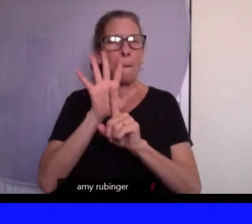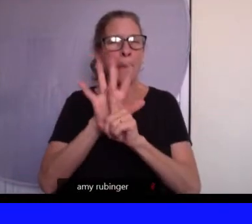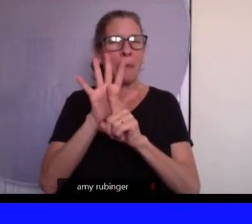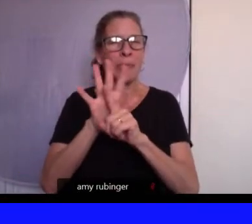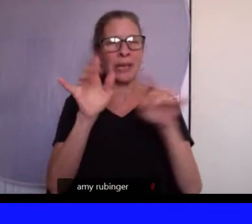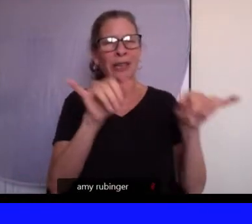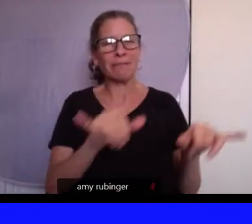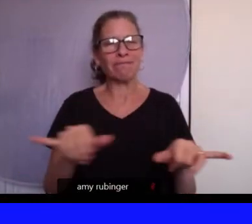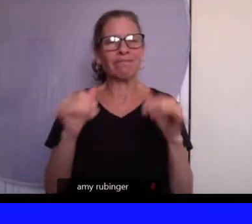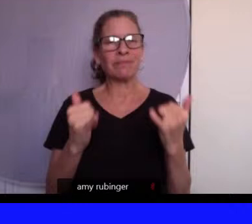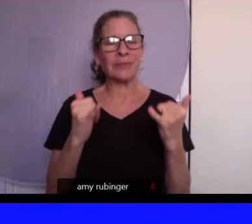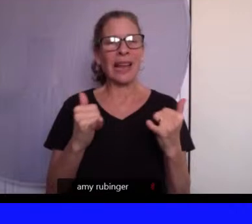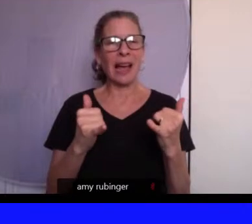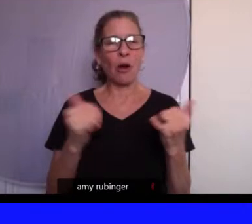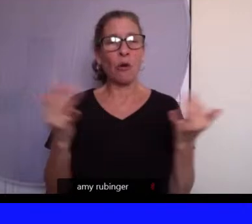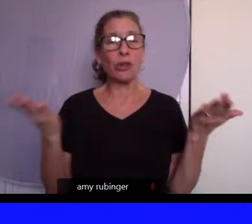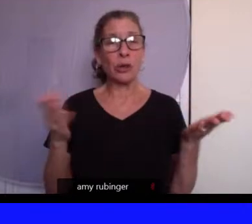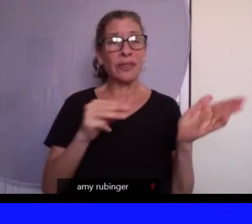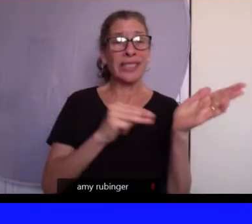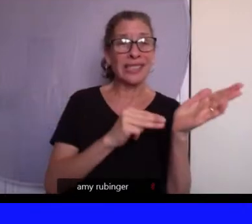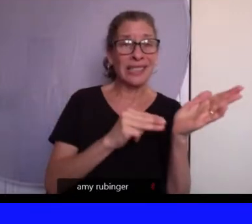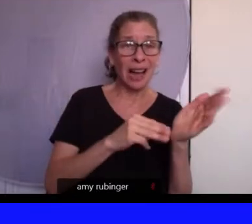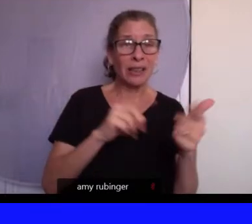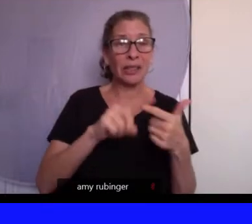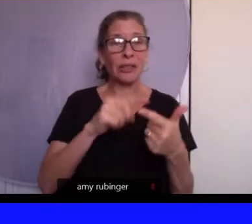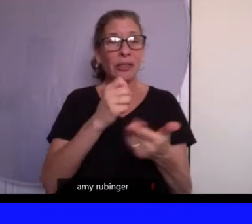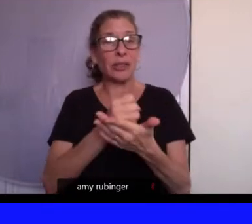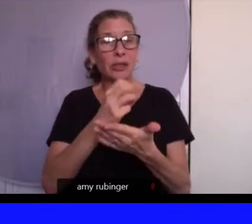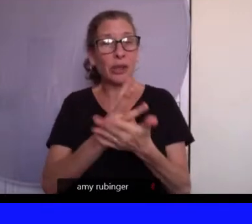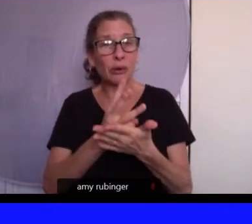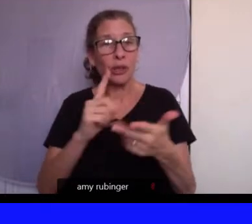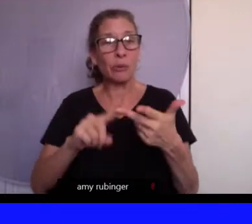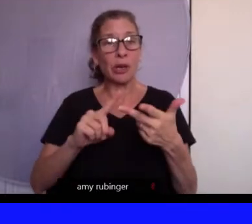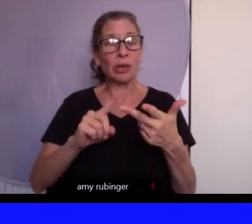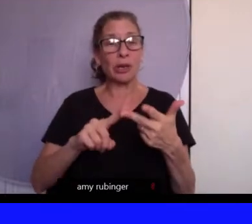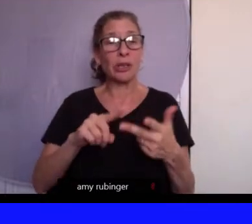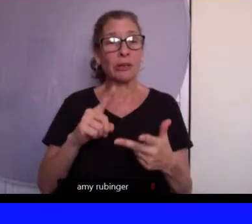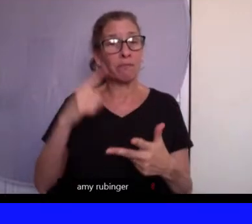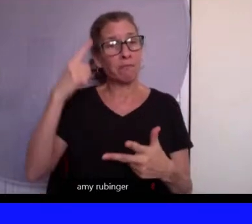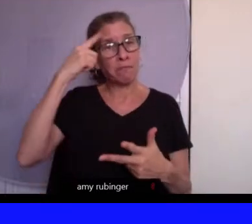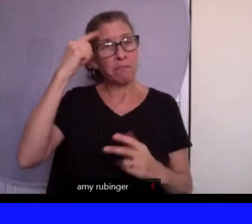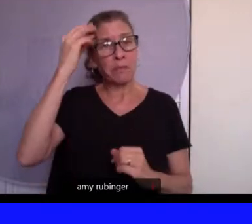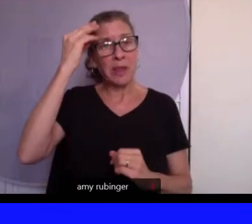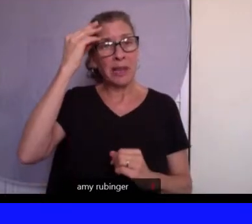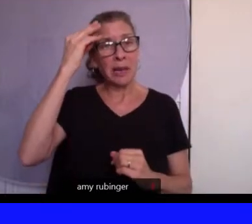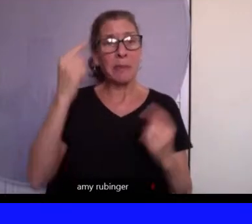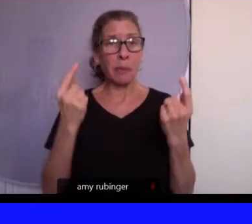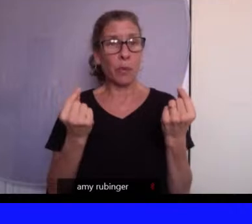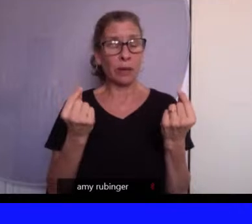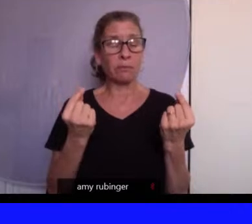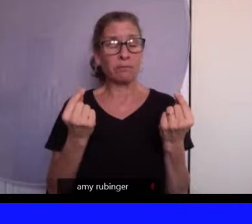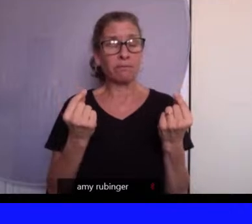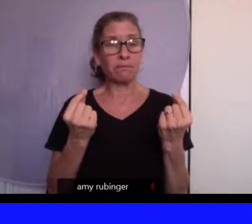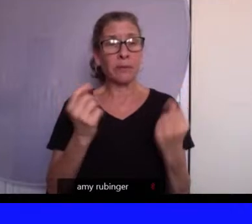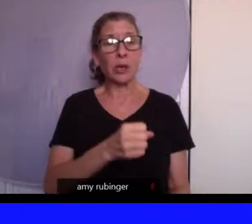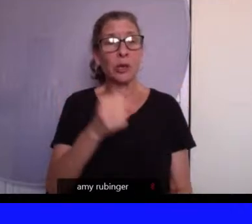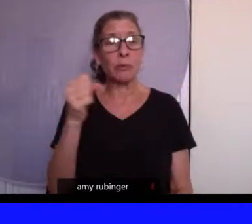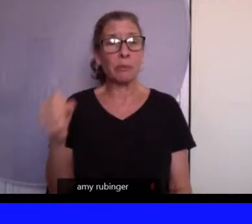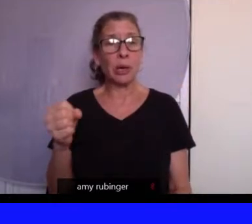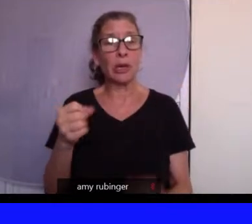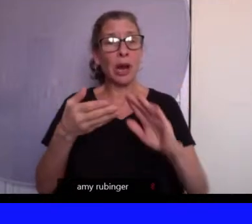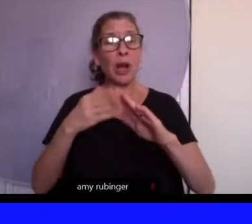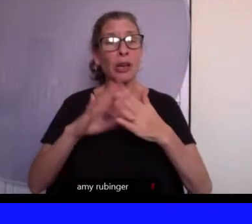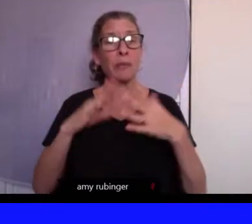that the relationships that are built by getting into the home are really critical. And I think it's the key